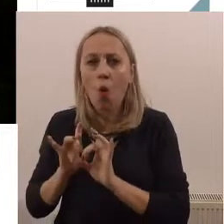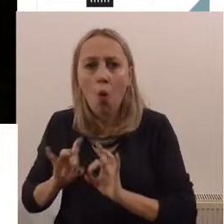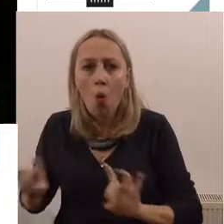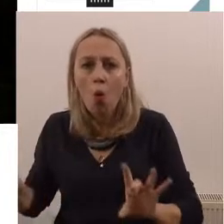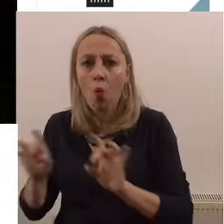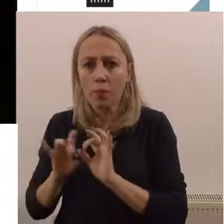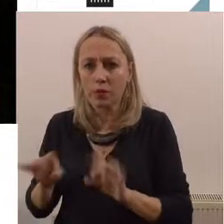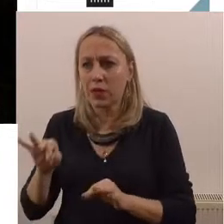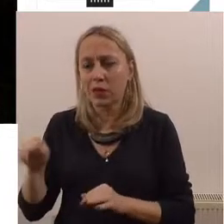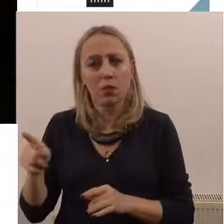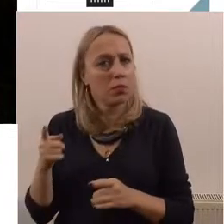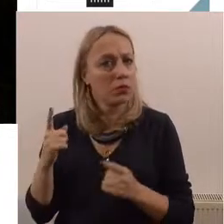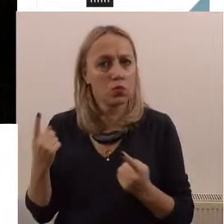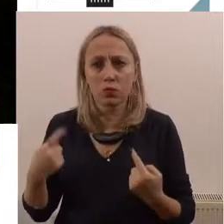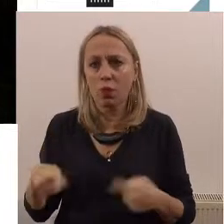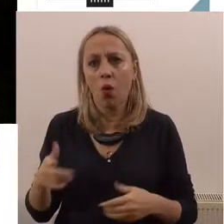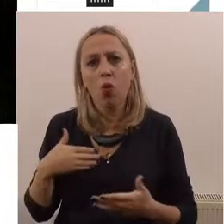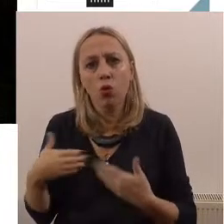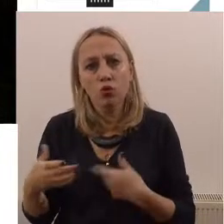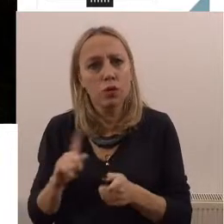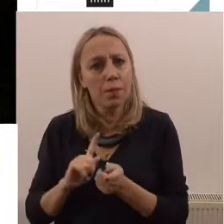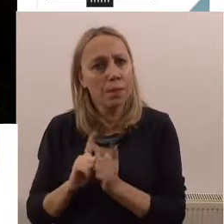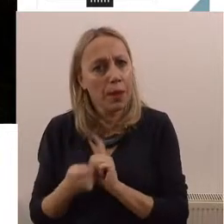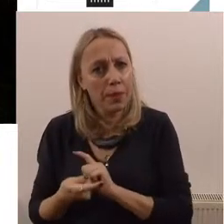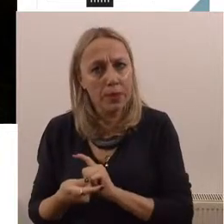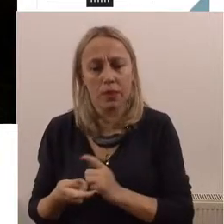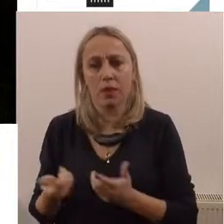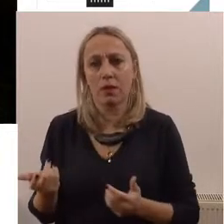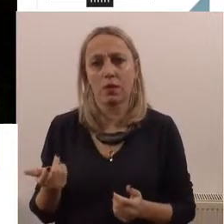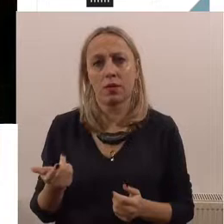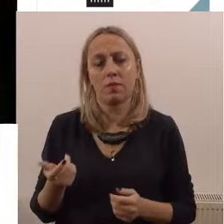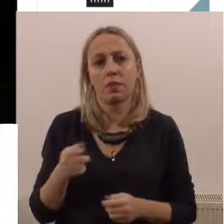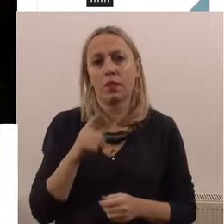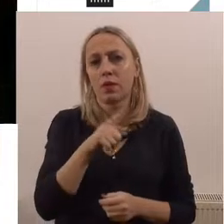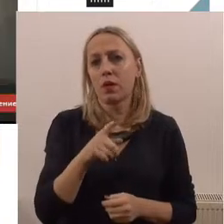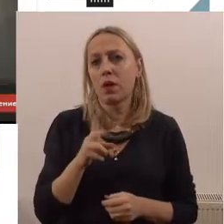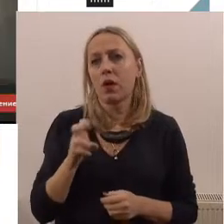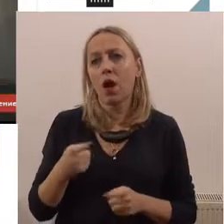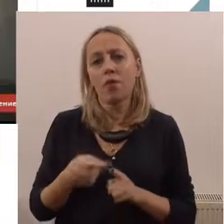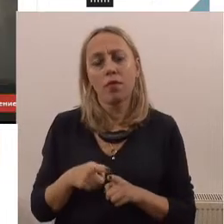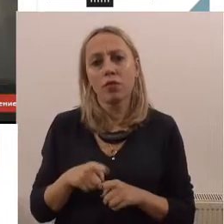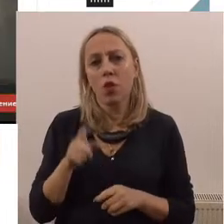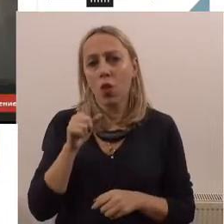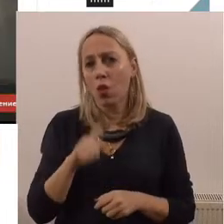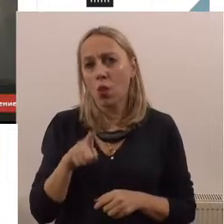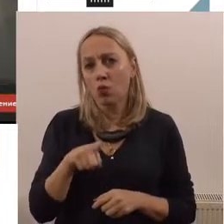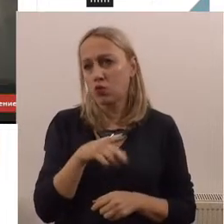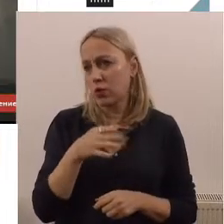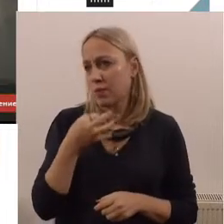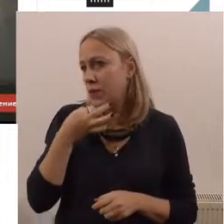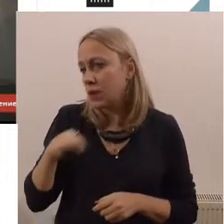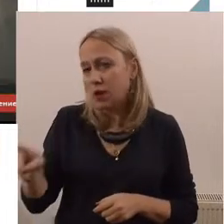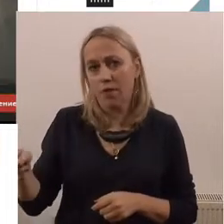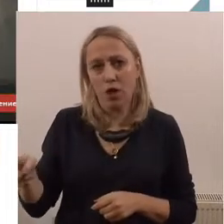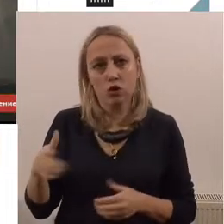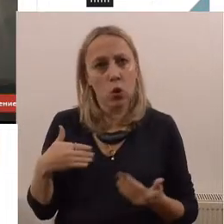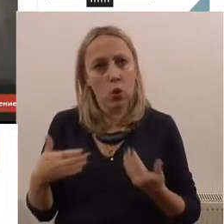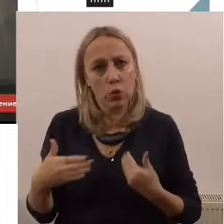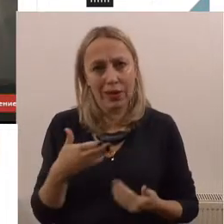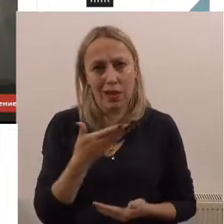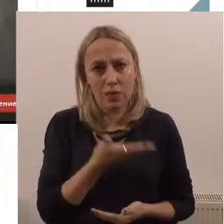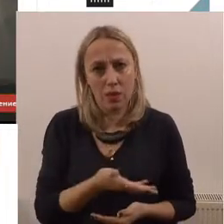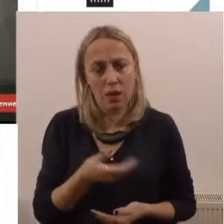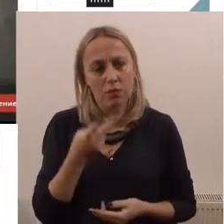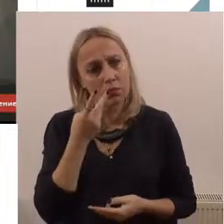them just to take them through it, to explain how people take that, why